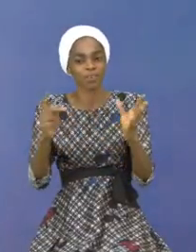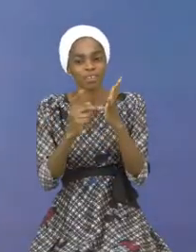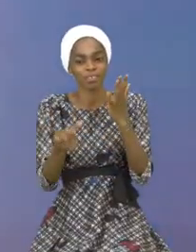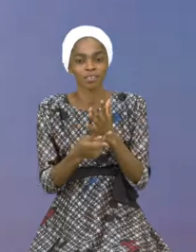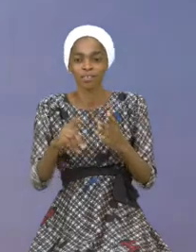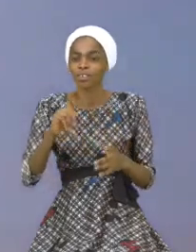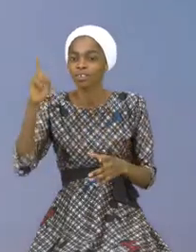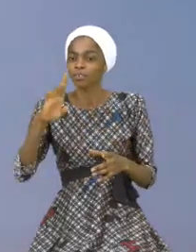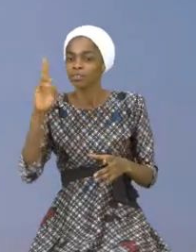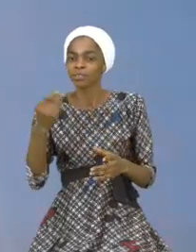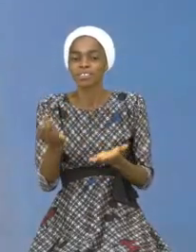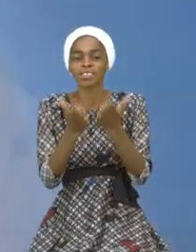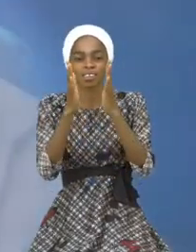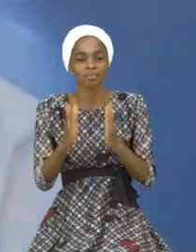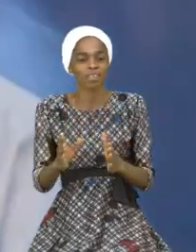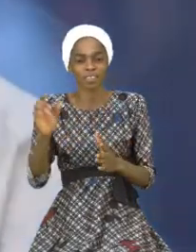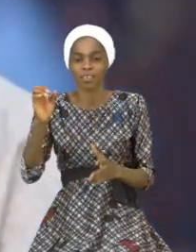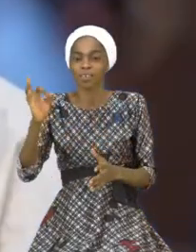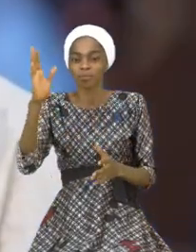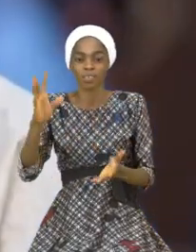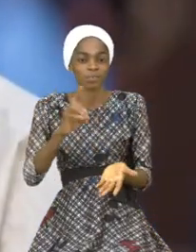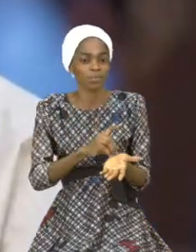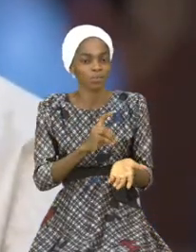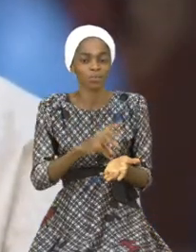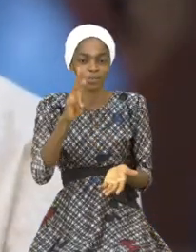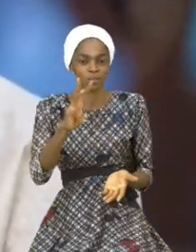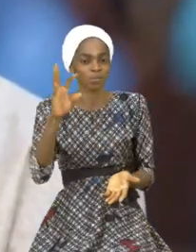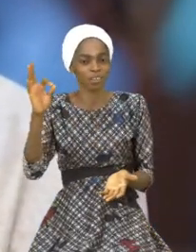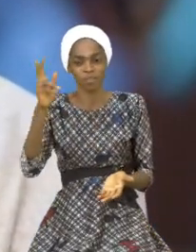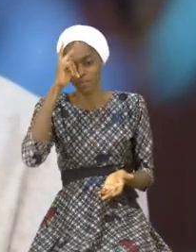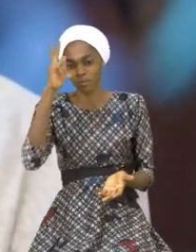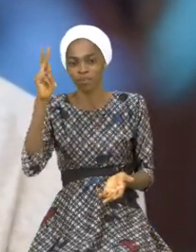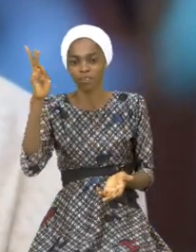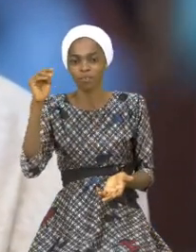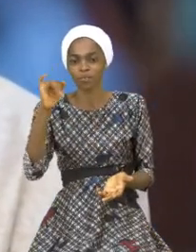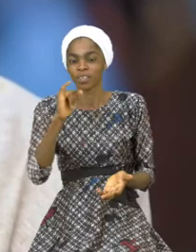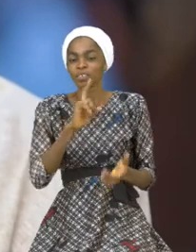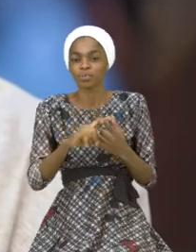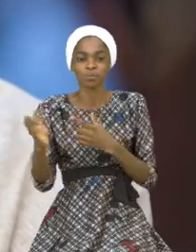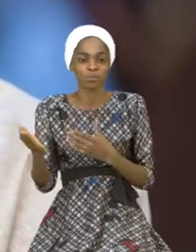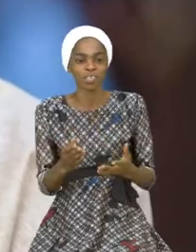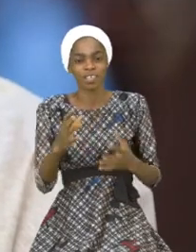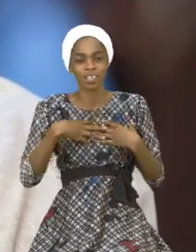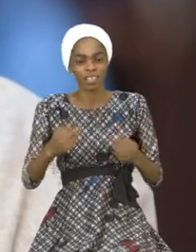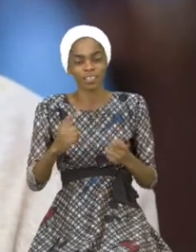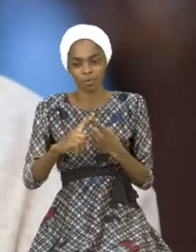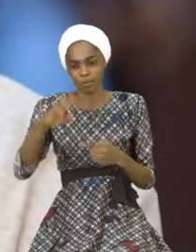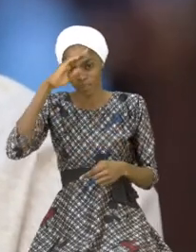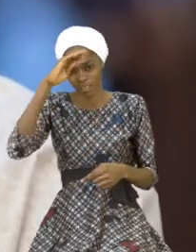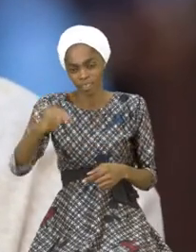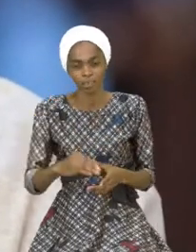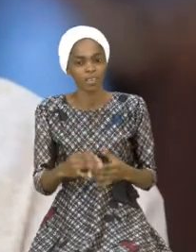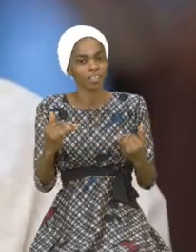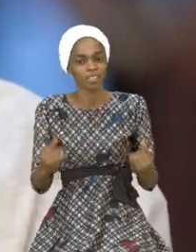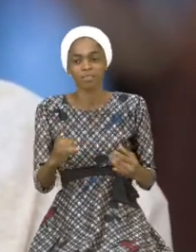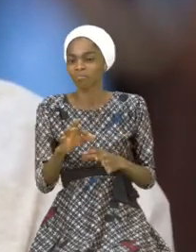Dr. Pastor W.F. Kumuyi, to bring healing upon me. And now I am free.